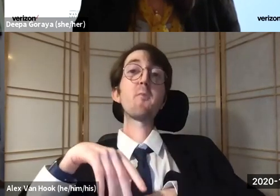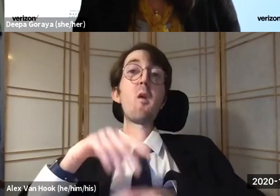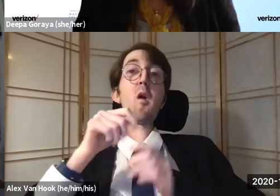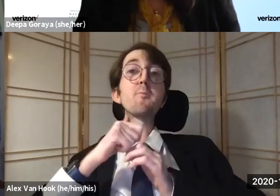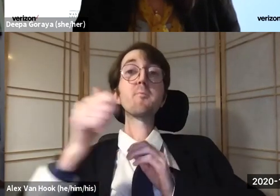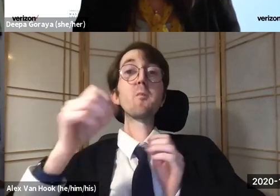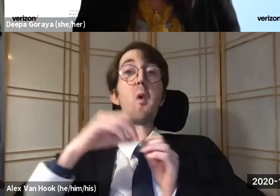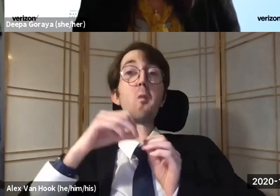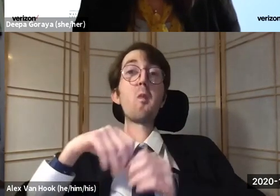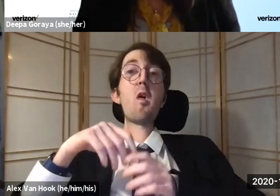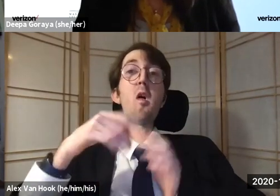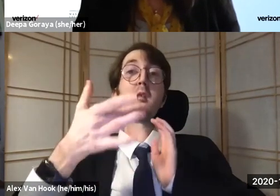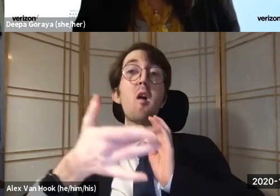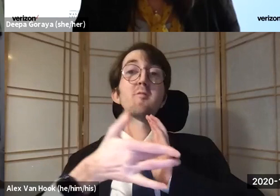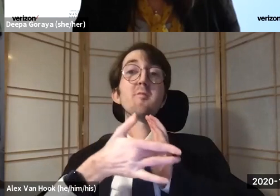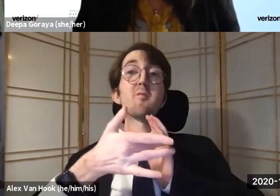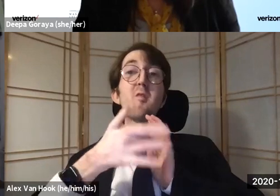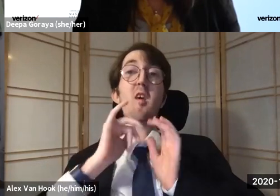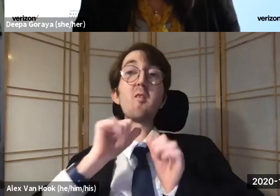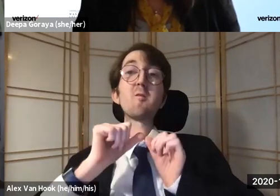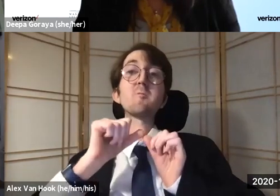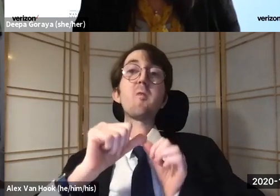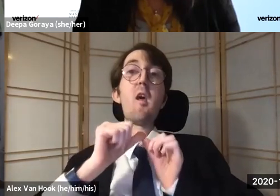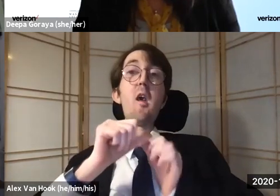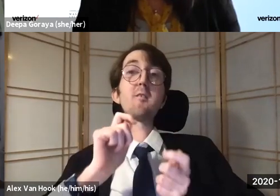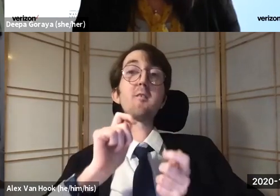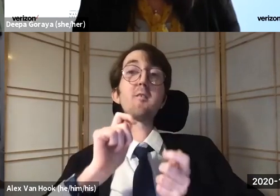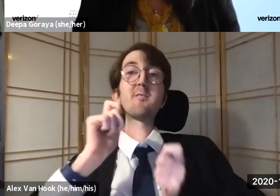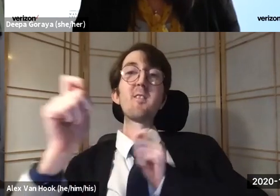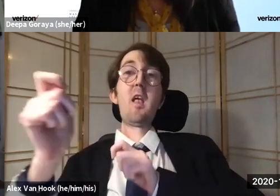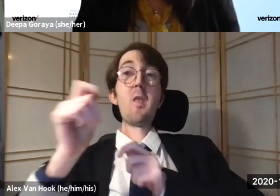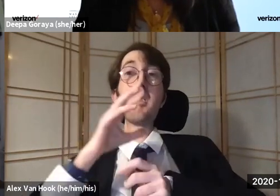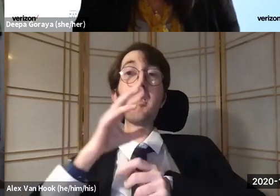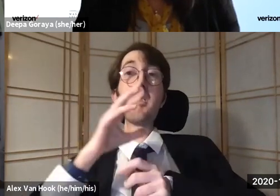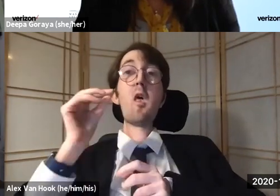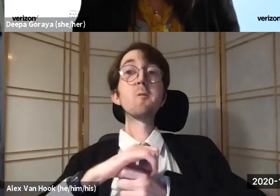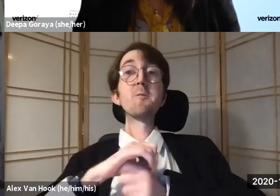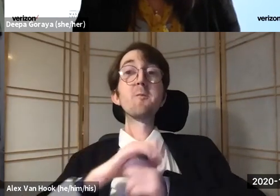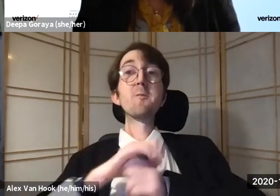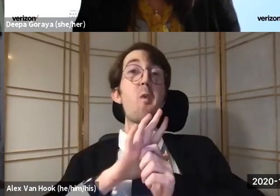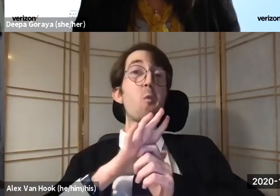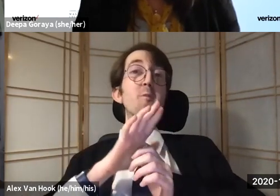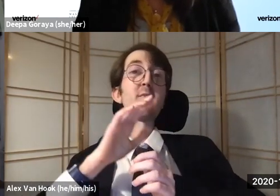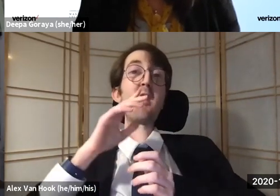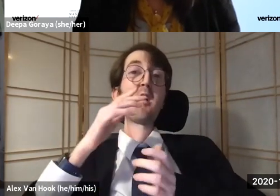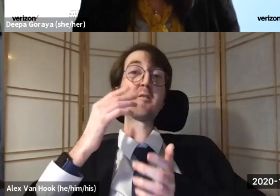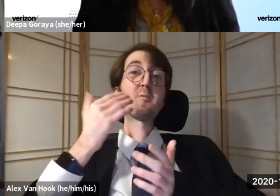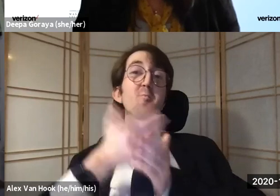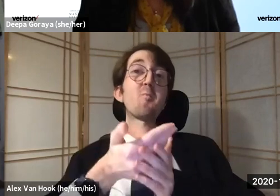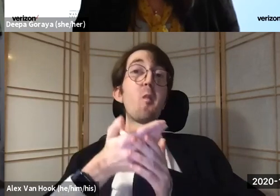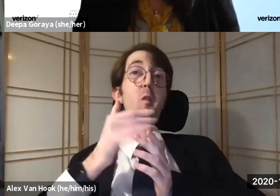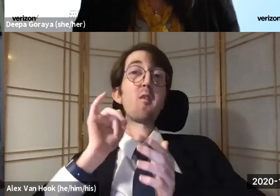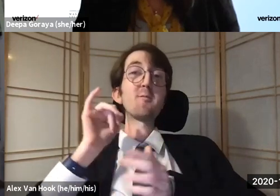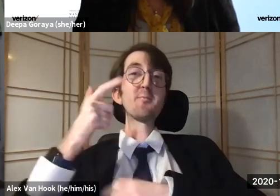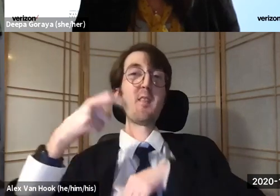need continued technology because it is changing. And as COVID-19 pandemic has proved,